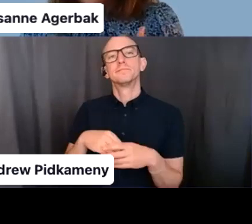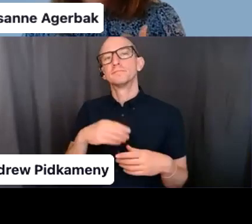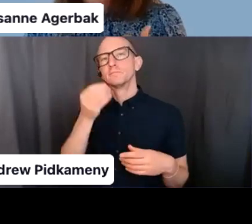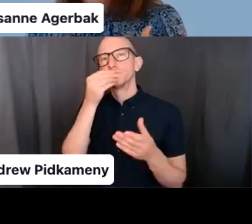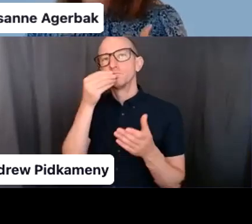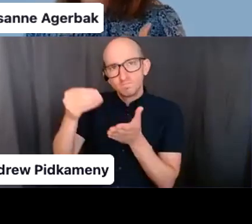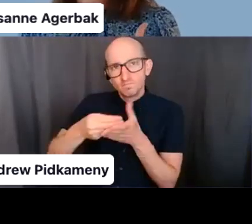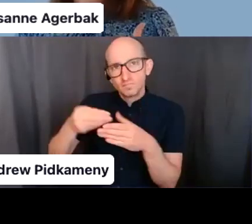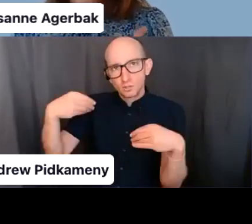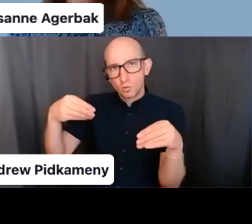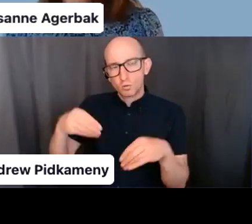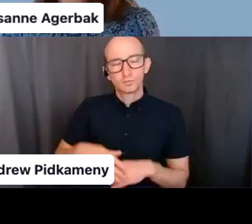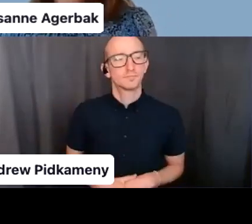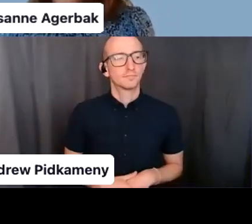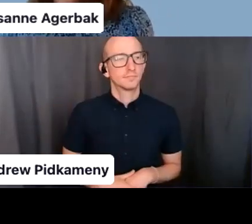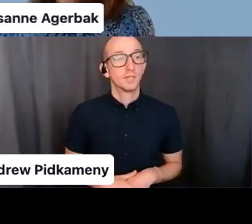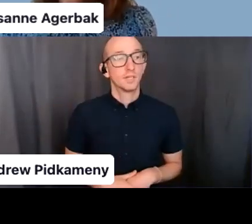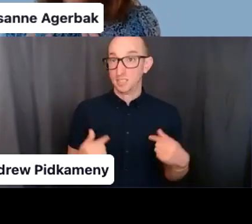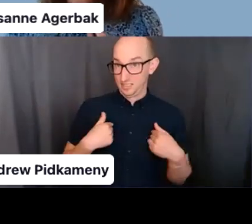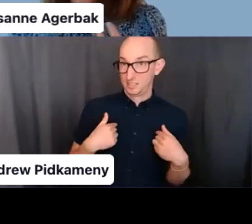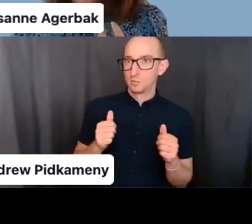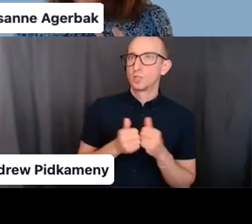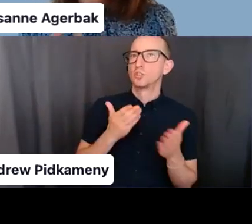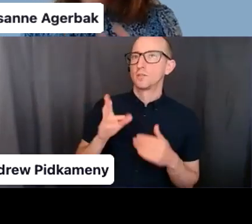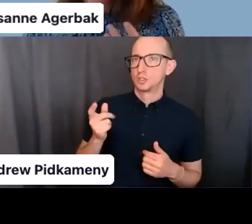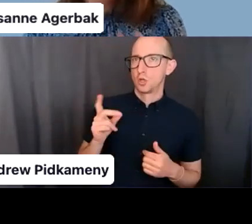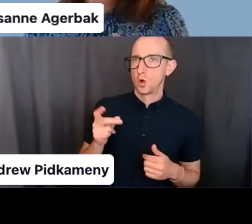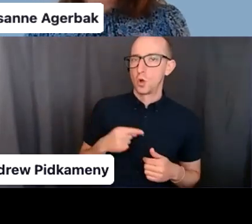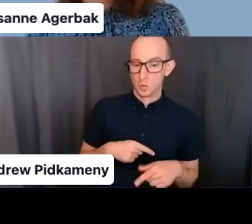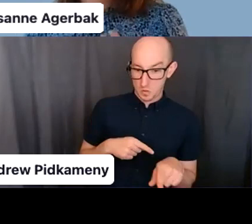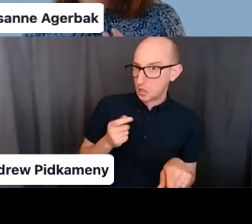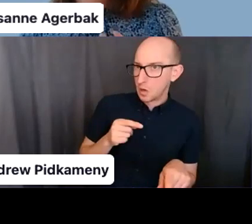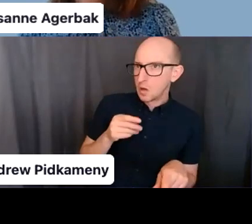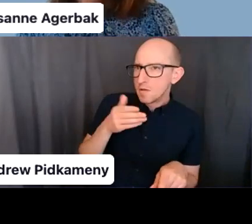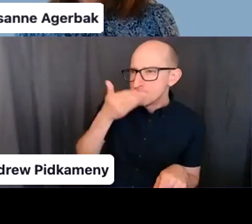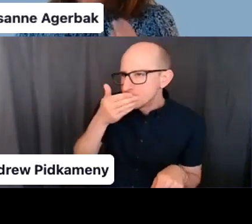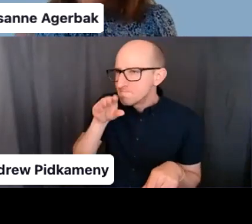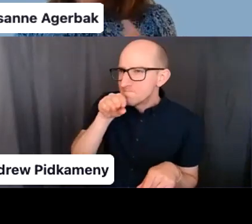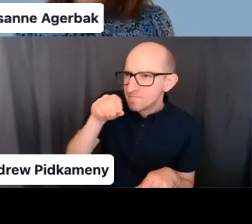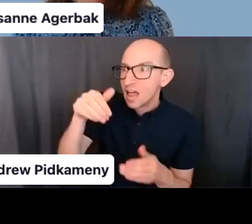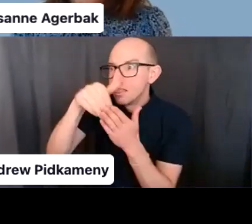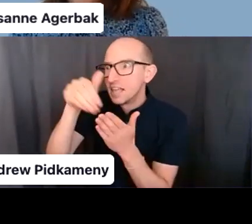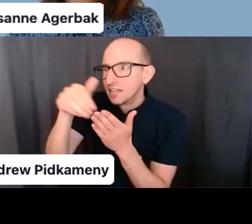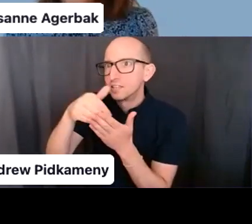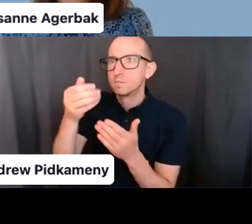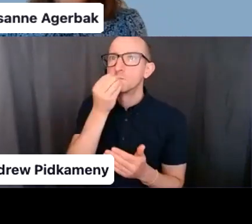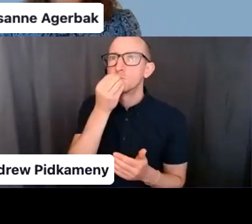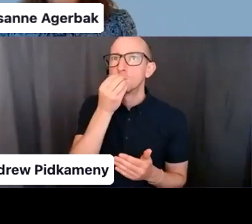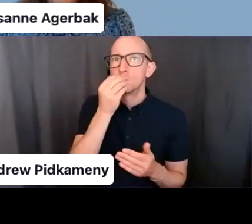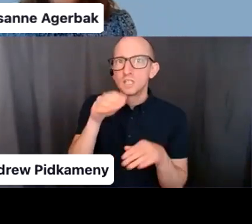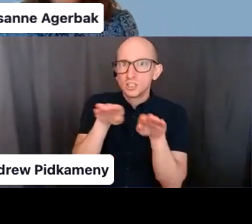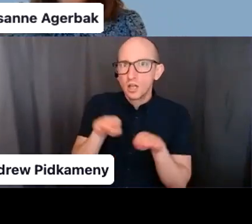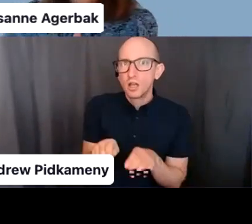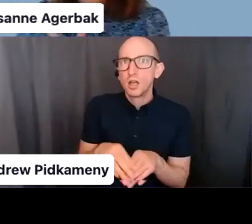and I have a service dog who's sniffing and licking food on the shelves and knocking a few items on the